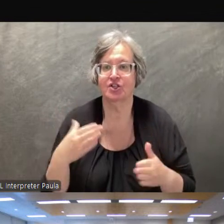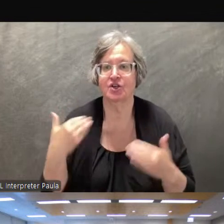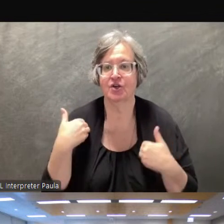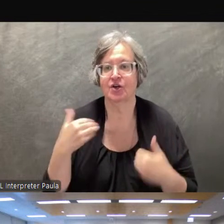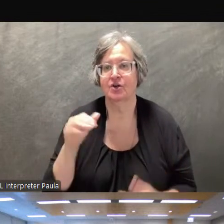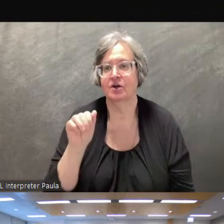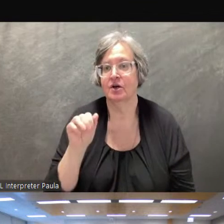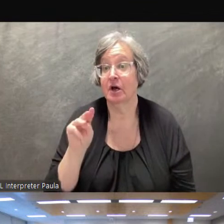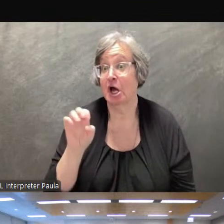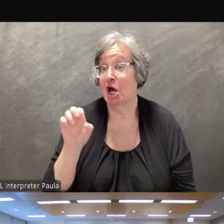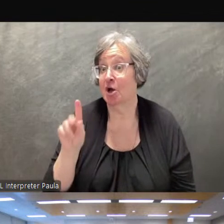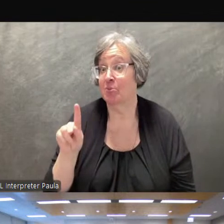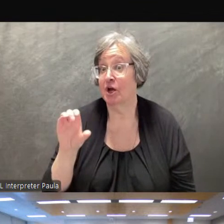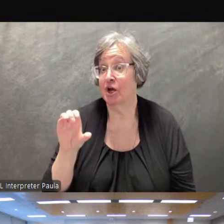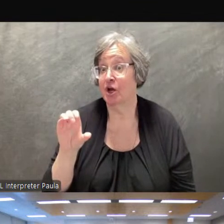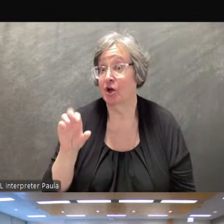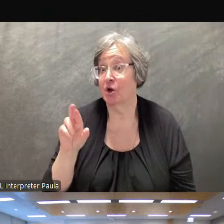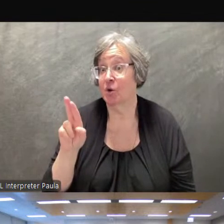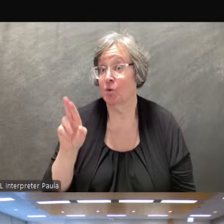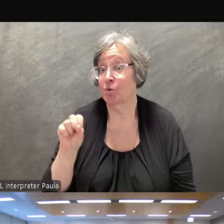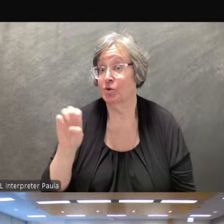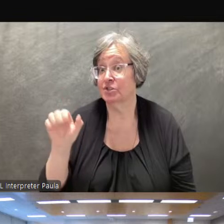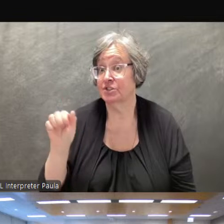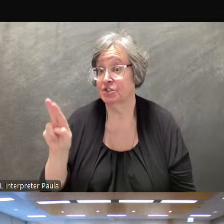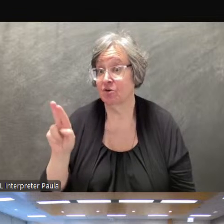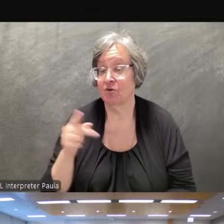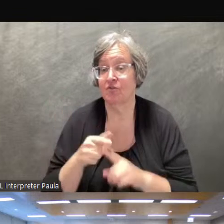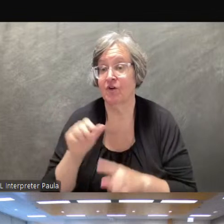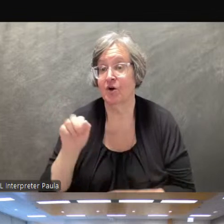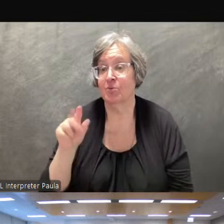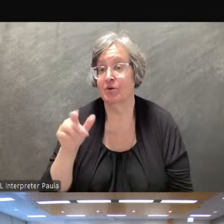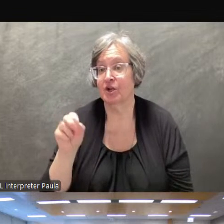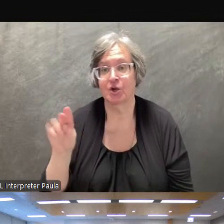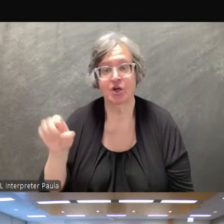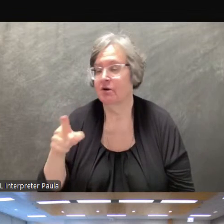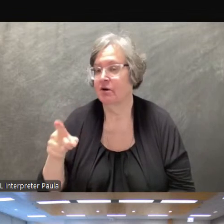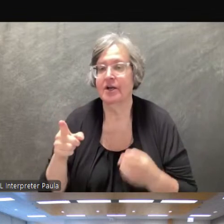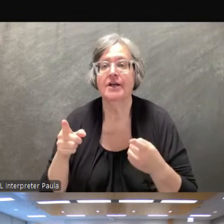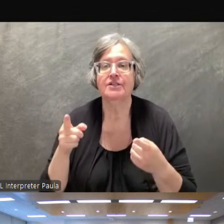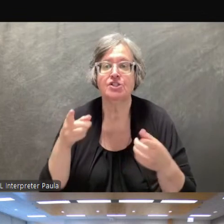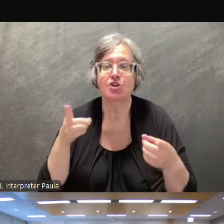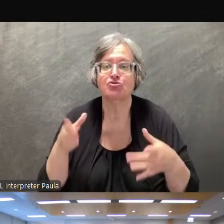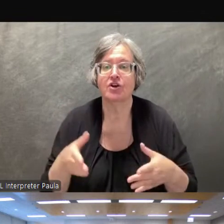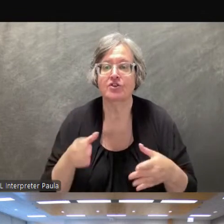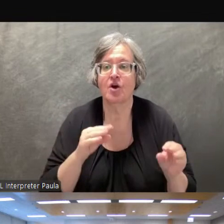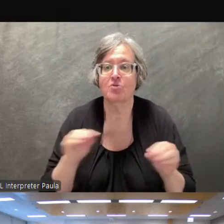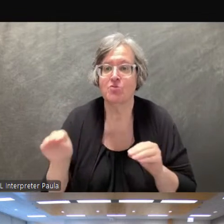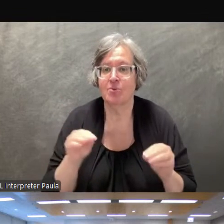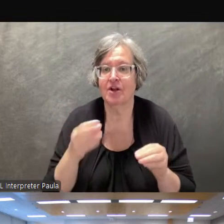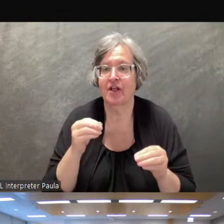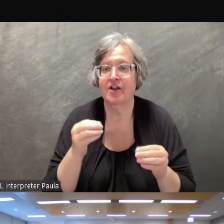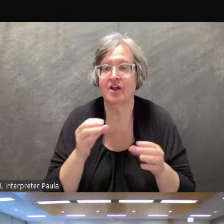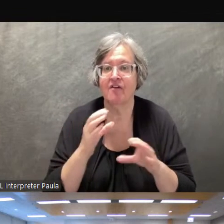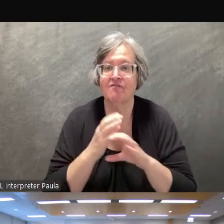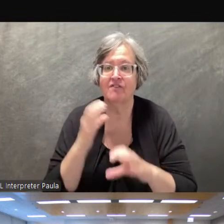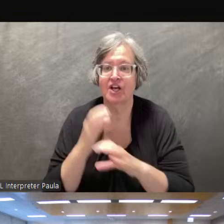Amric Rousseau from Argonne, and Amric is the Director of Mobility and Vehicle Services. Is that right?